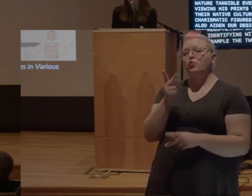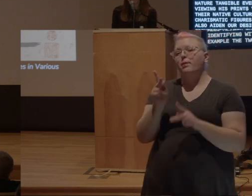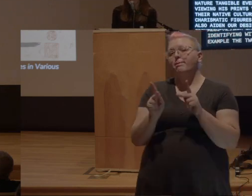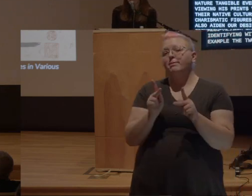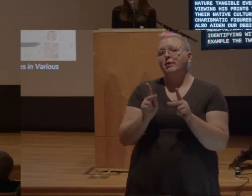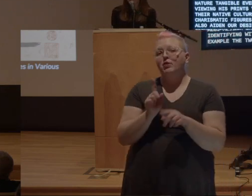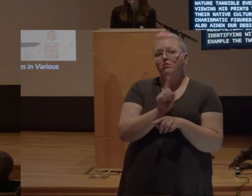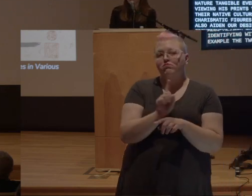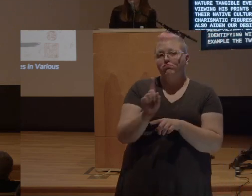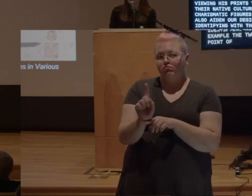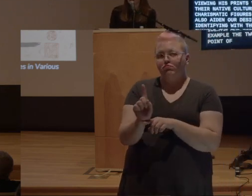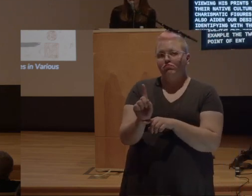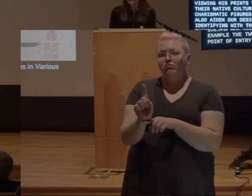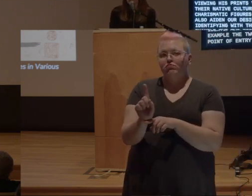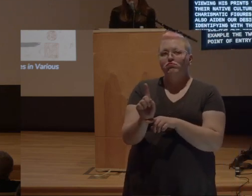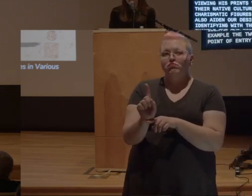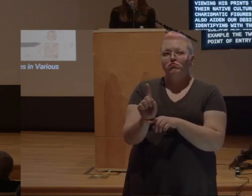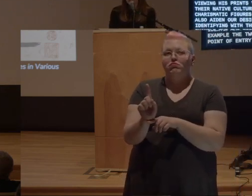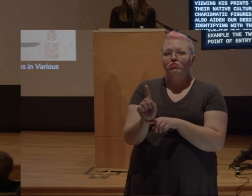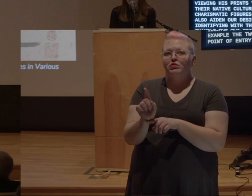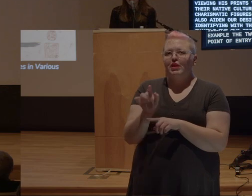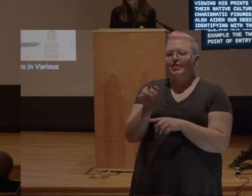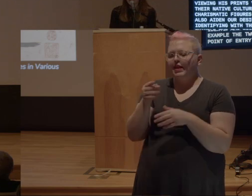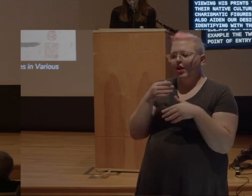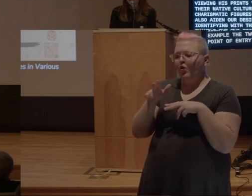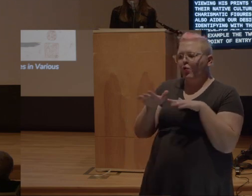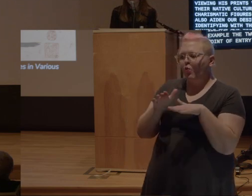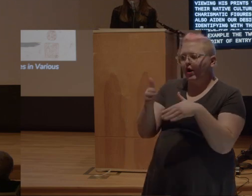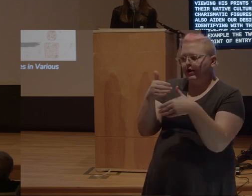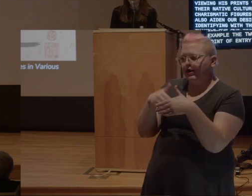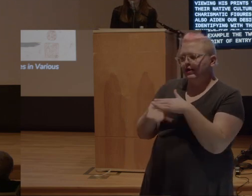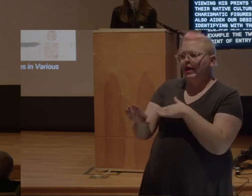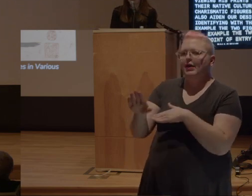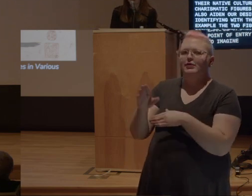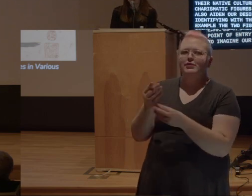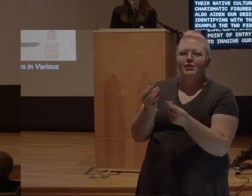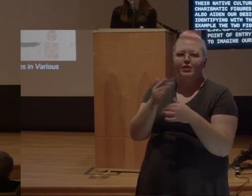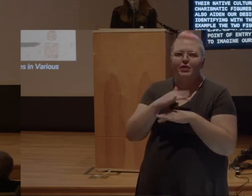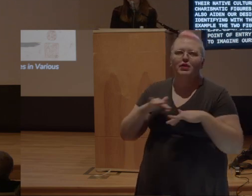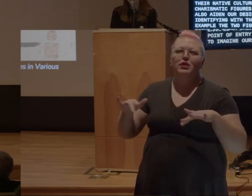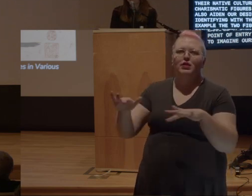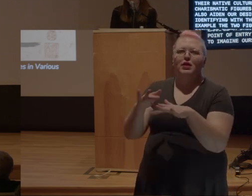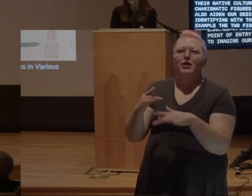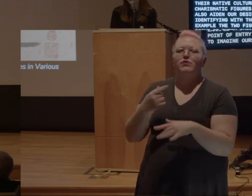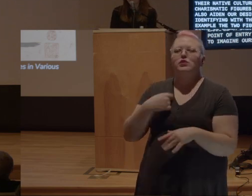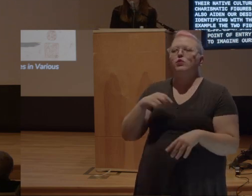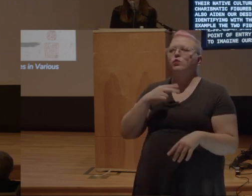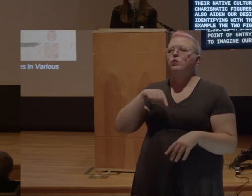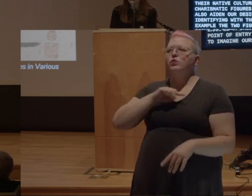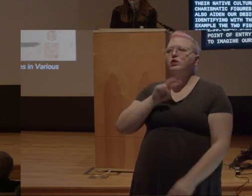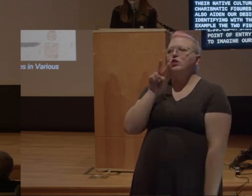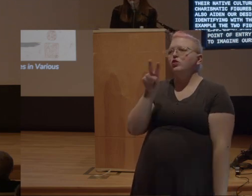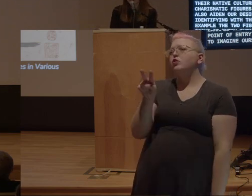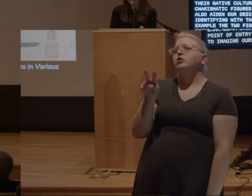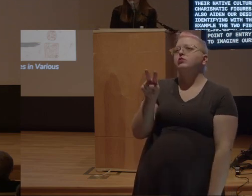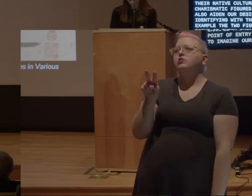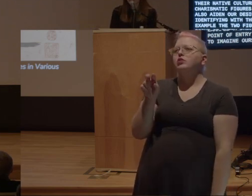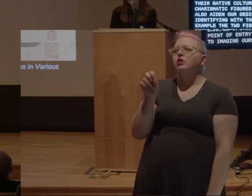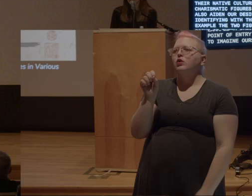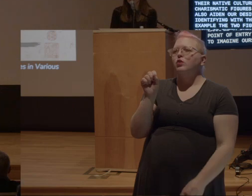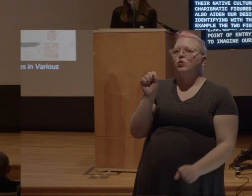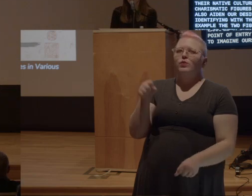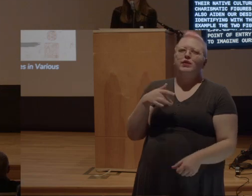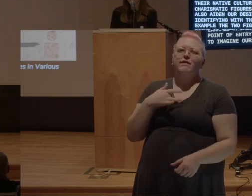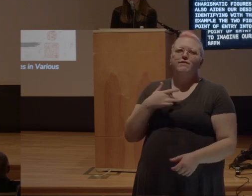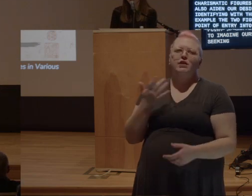offer a point of entry into the landscape, and we are invited to imagine ourselves in their shoes. For me, their